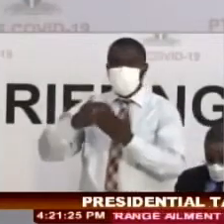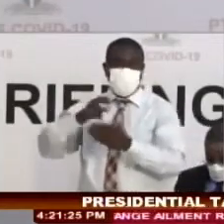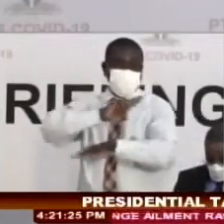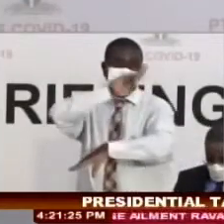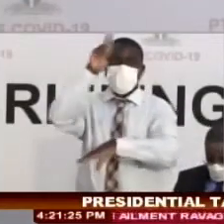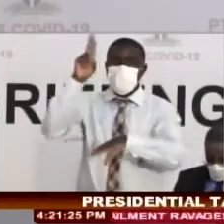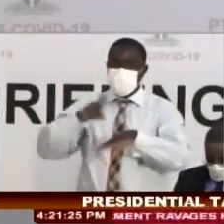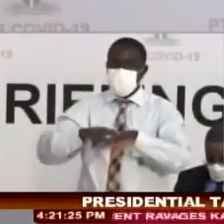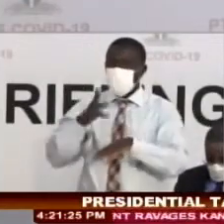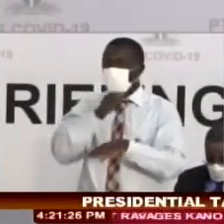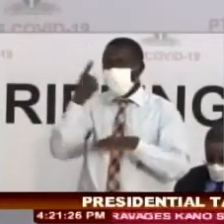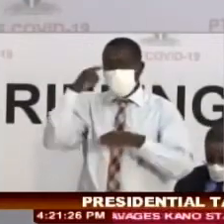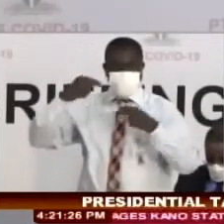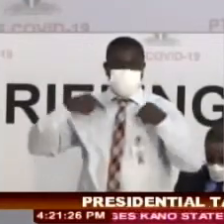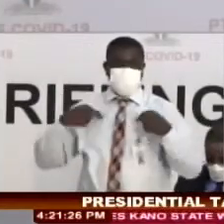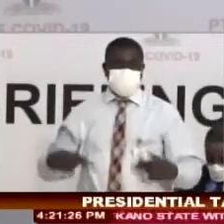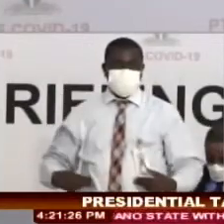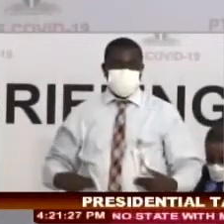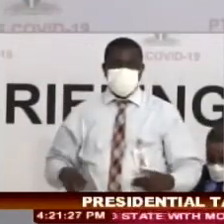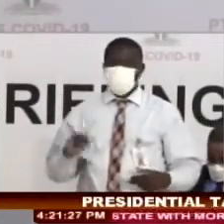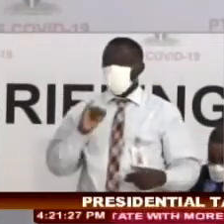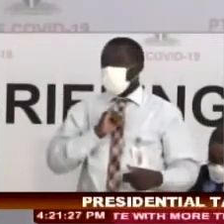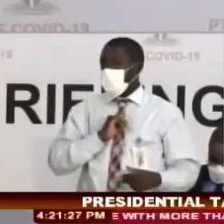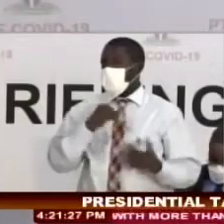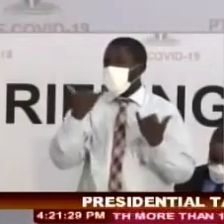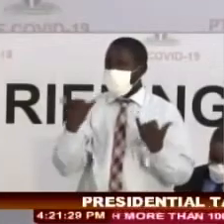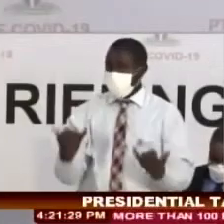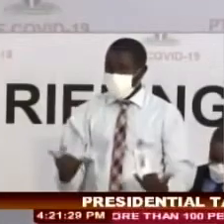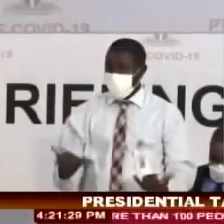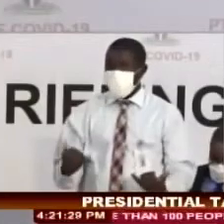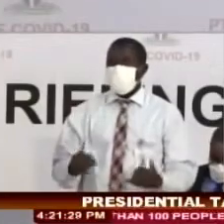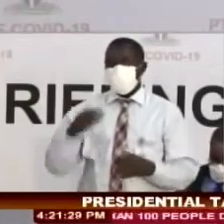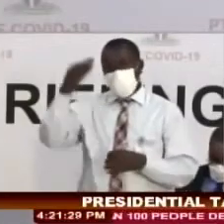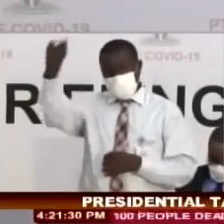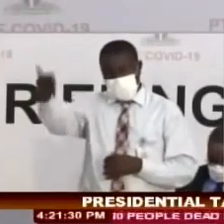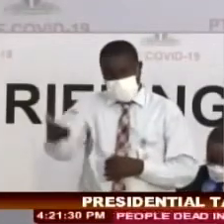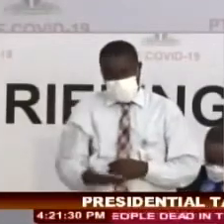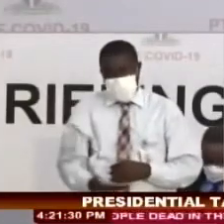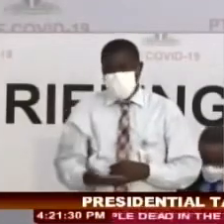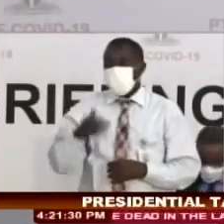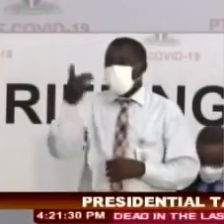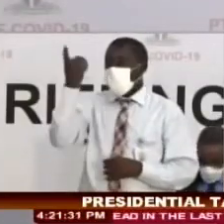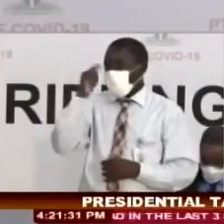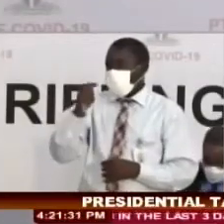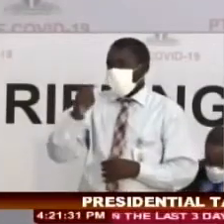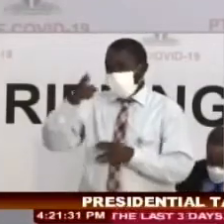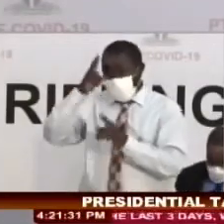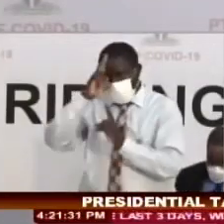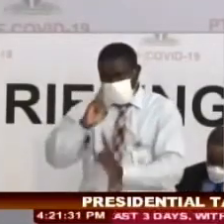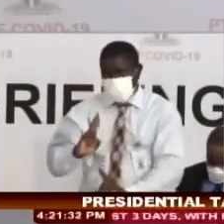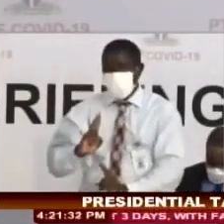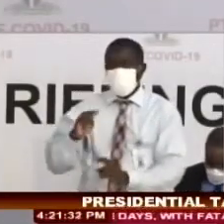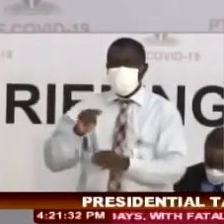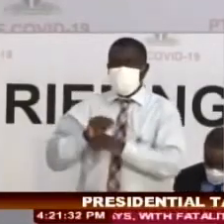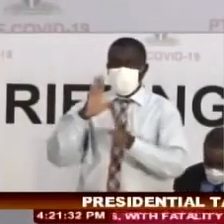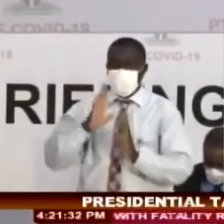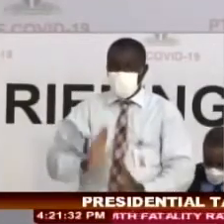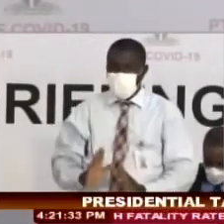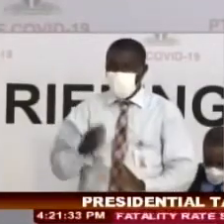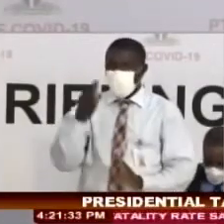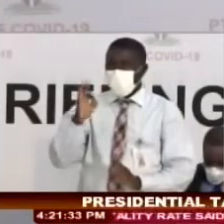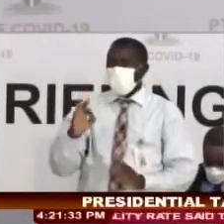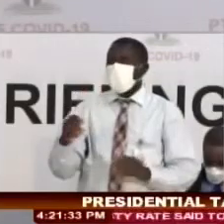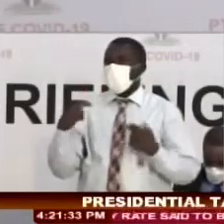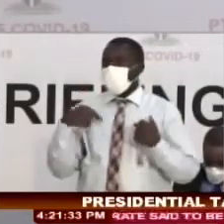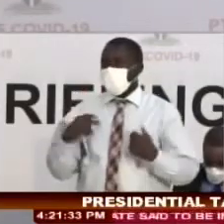for humanity. I now invite the Honorable Minister of State Health to update you on the current developments.